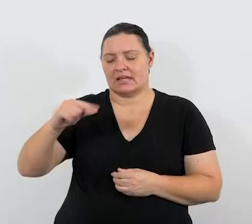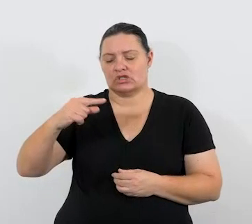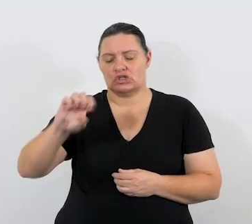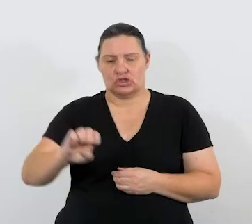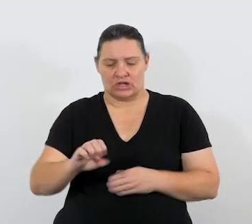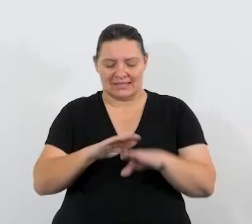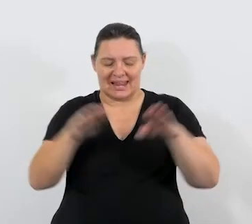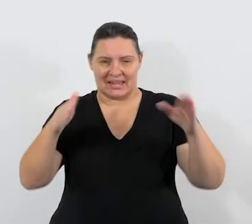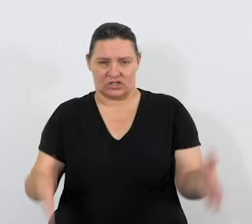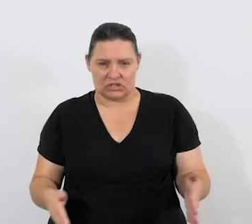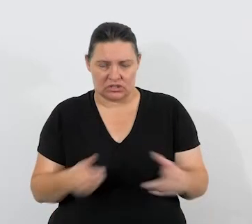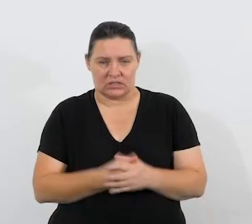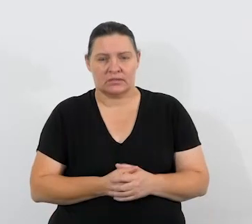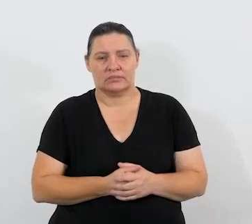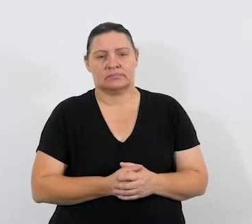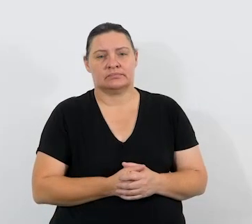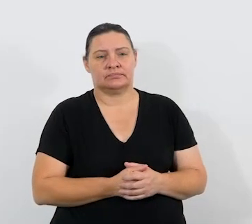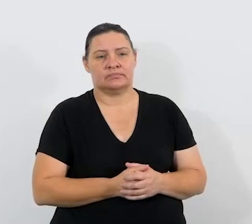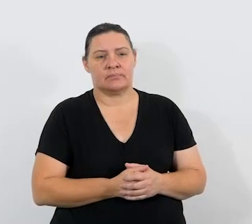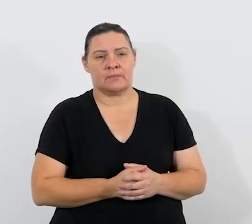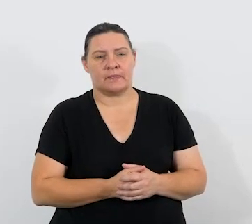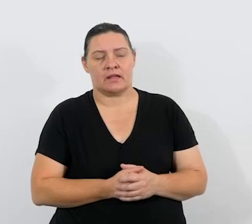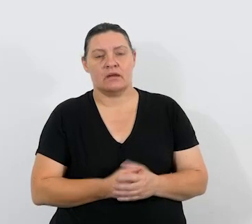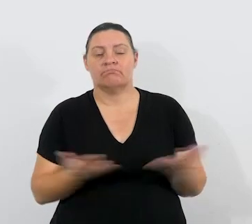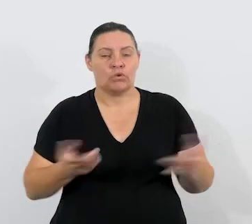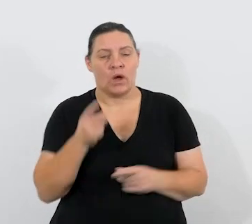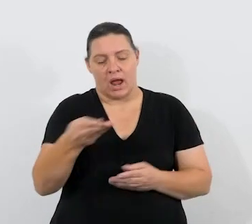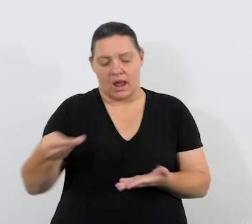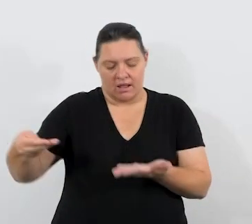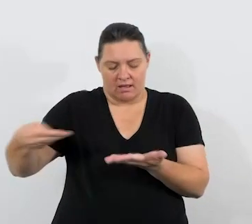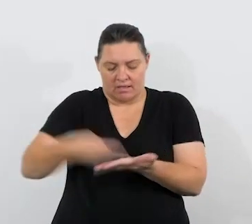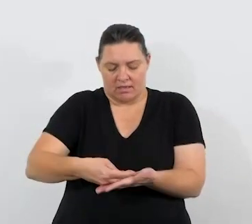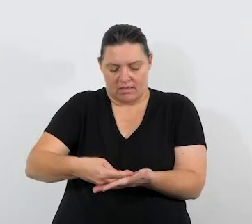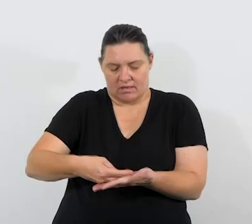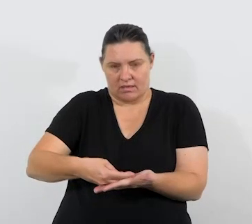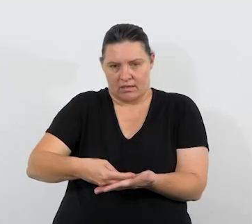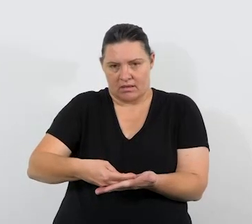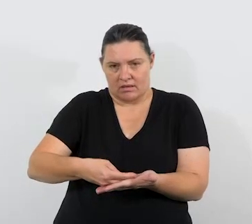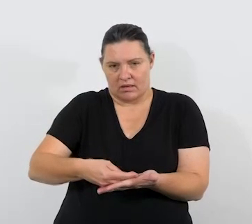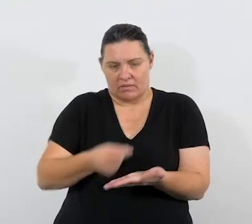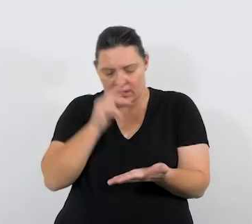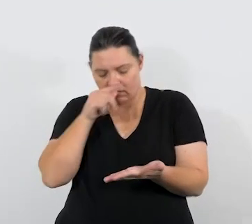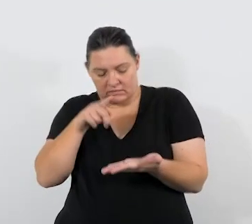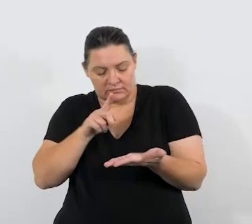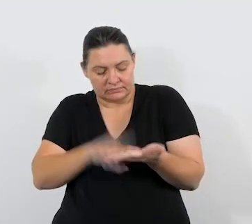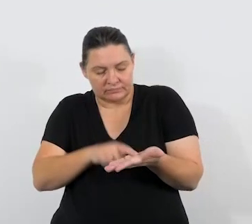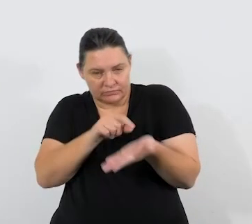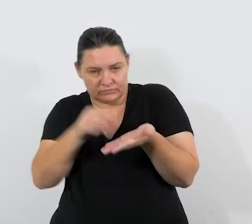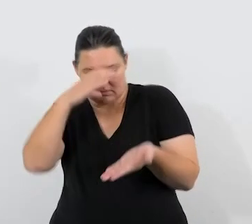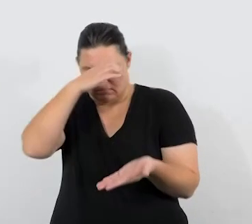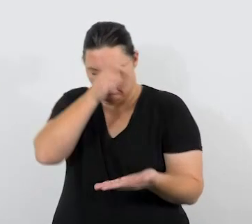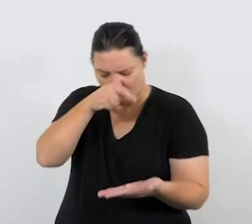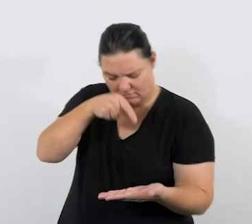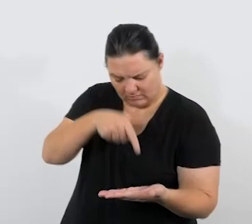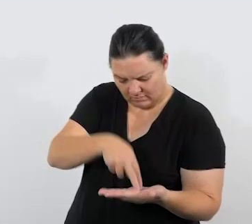stage. So the stage of the microscope is where you place your